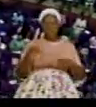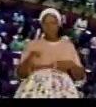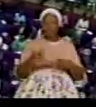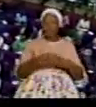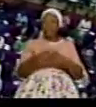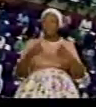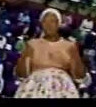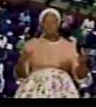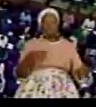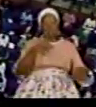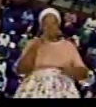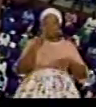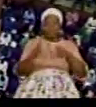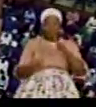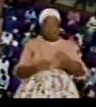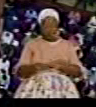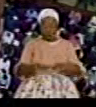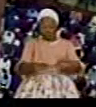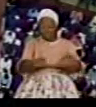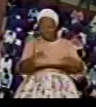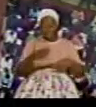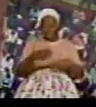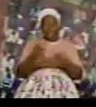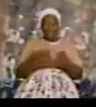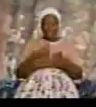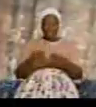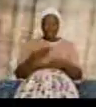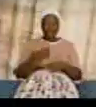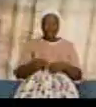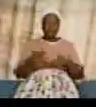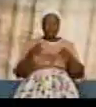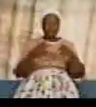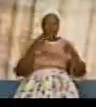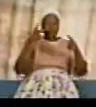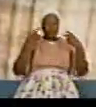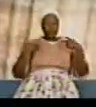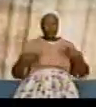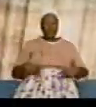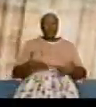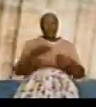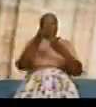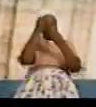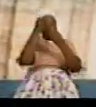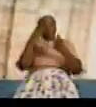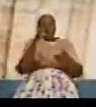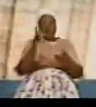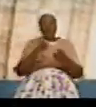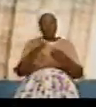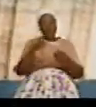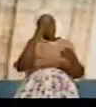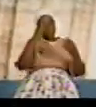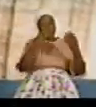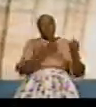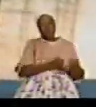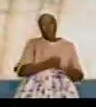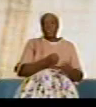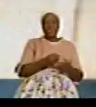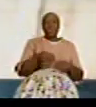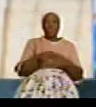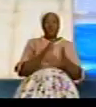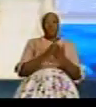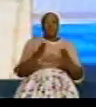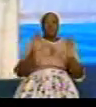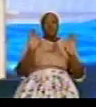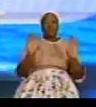priests and the Pharisees, of the priests, were obedient to the faith. Galatians chapter 1, reading from